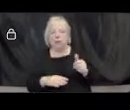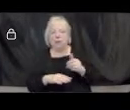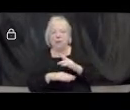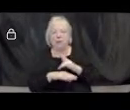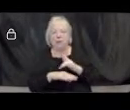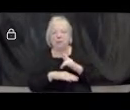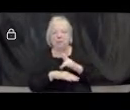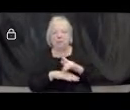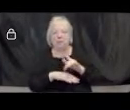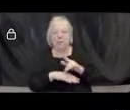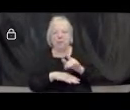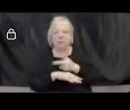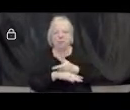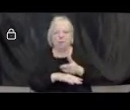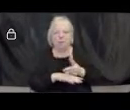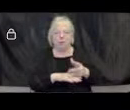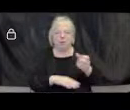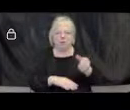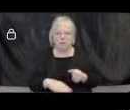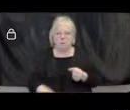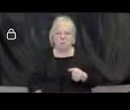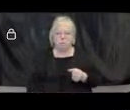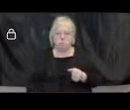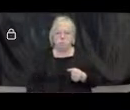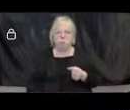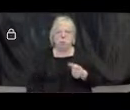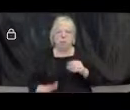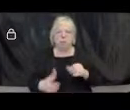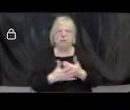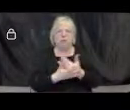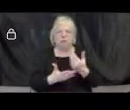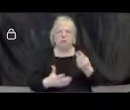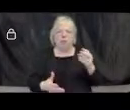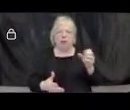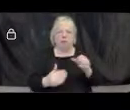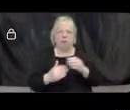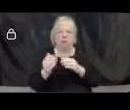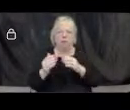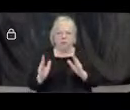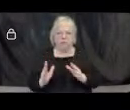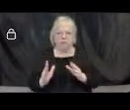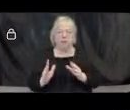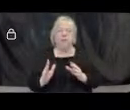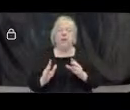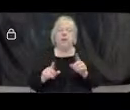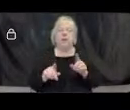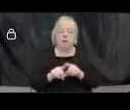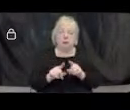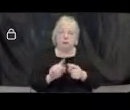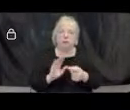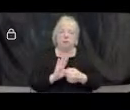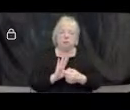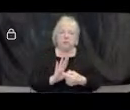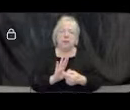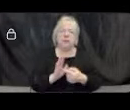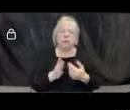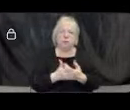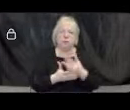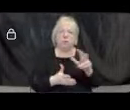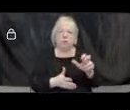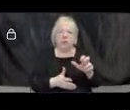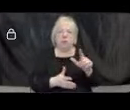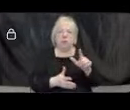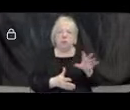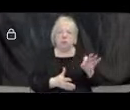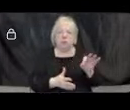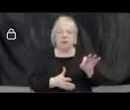area south of the new high school facility. The site plan also indicates a new